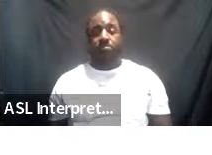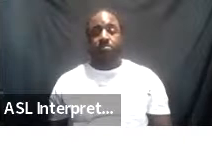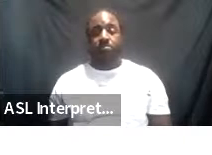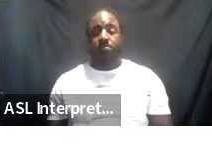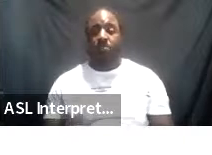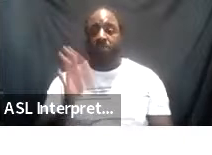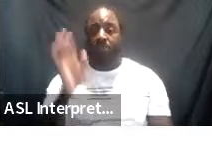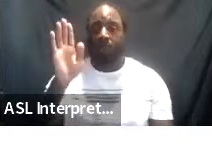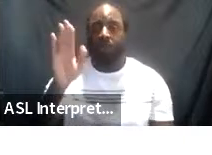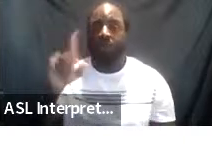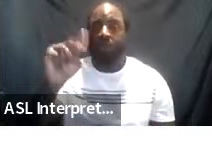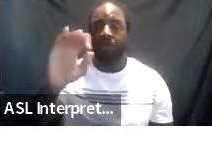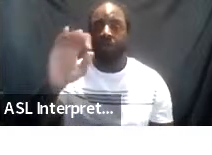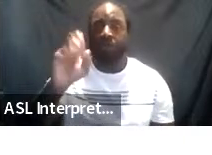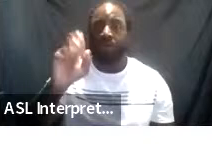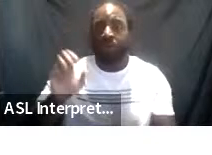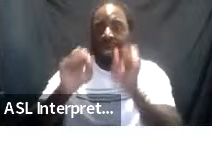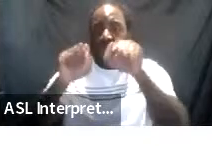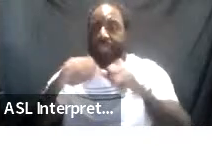Nicole, I can unmute you.